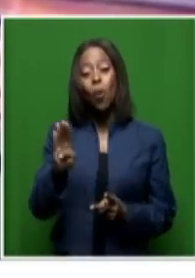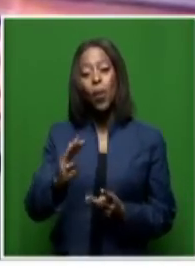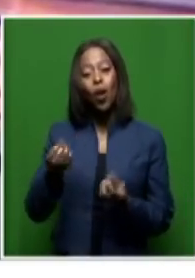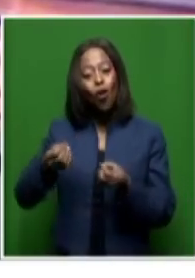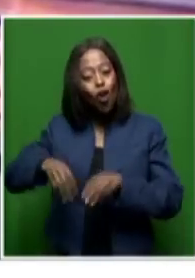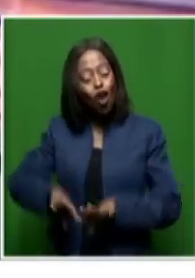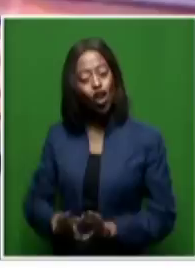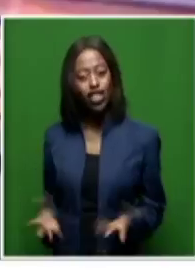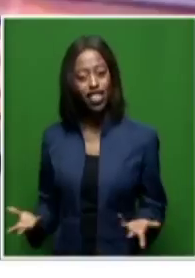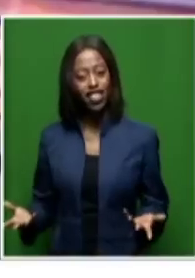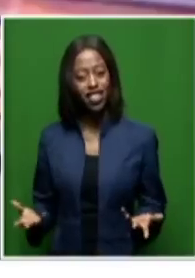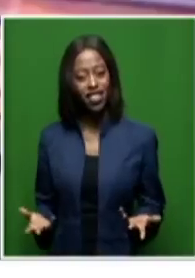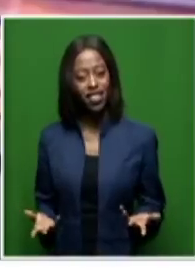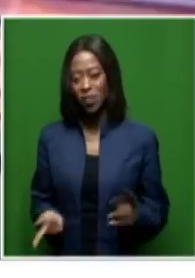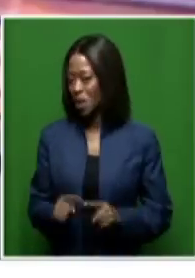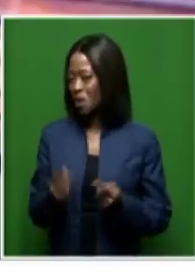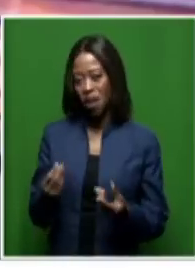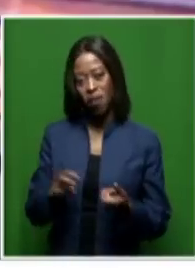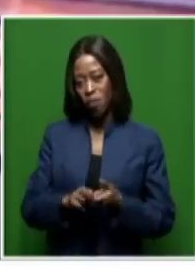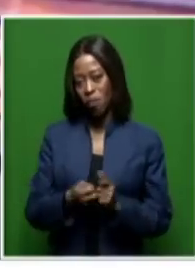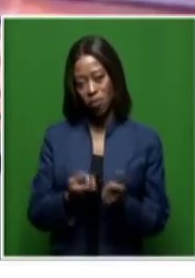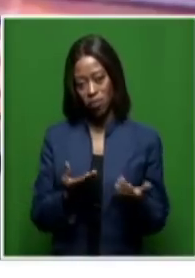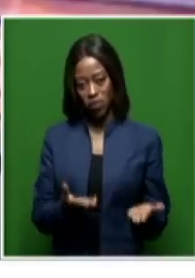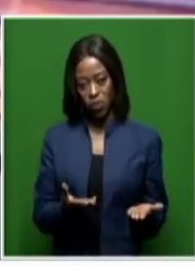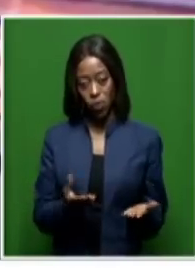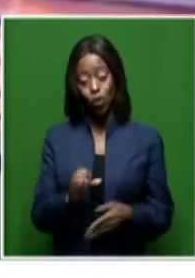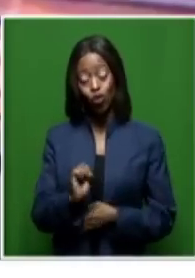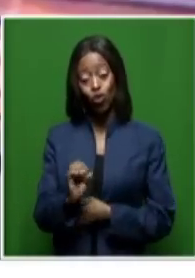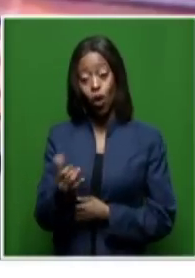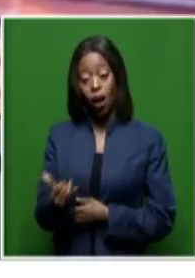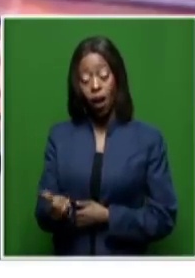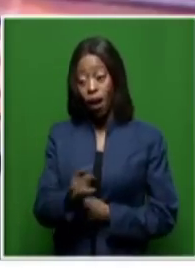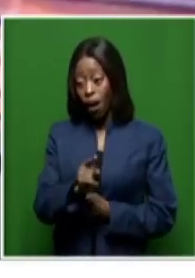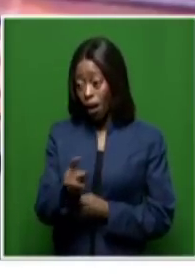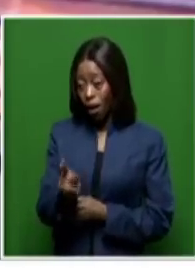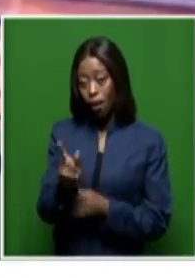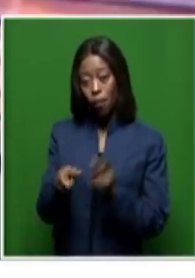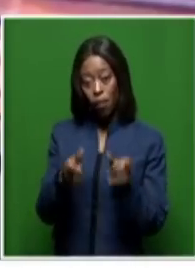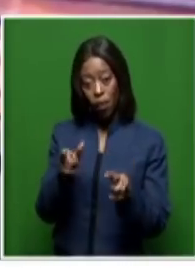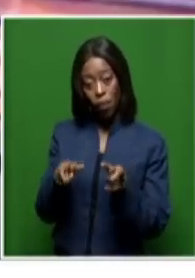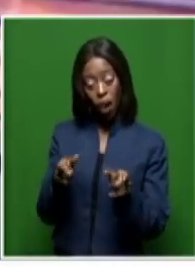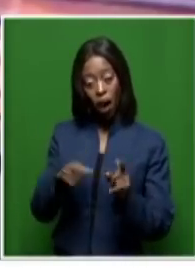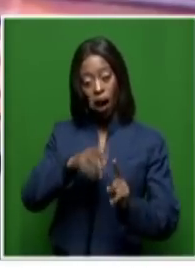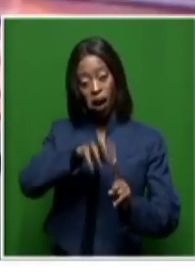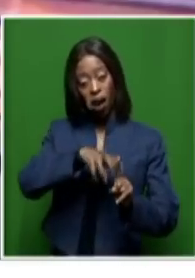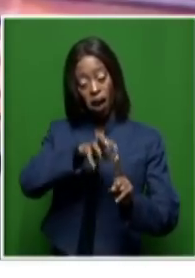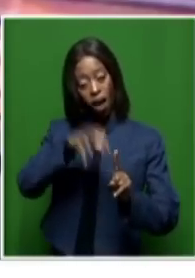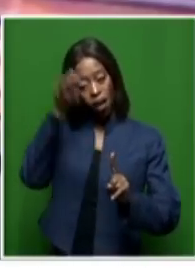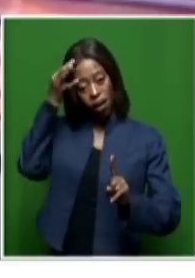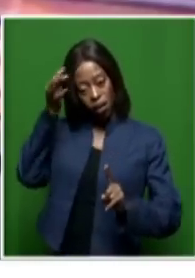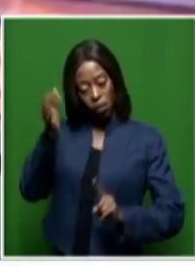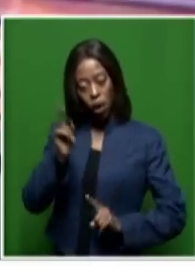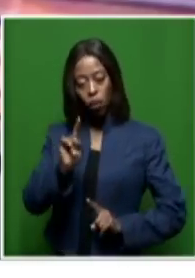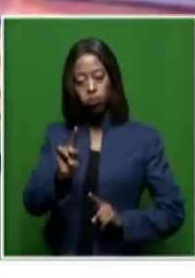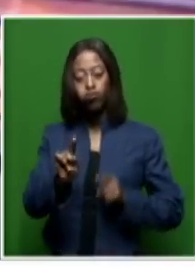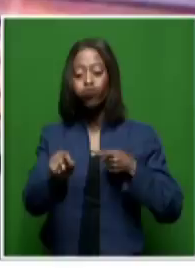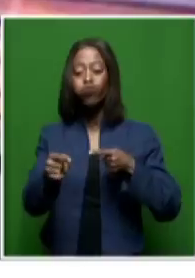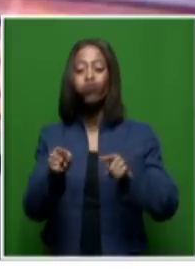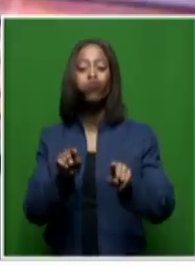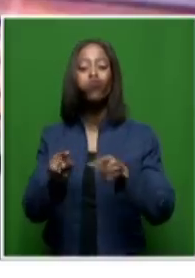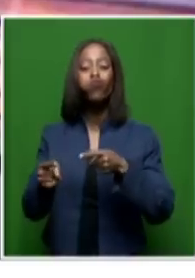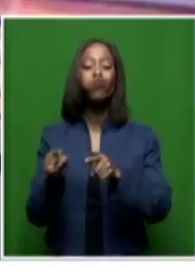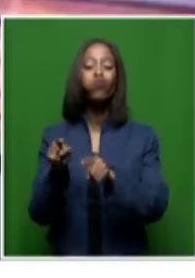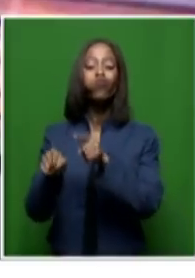drain, we wouldn't be having those problems. Now, people at state capture came forward and pointed even